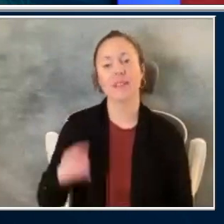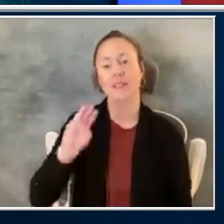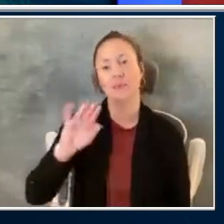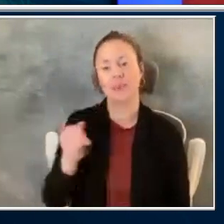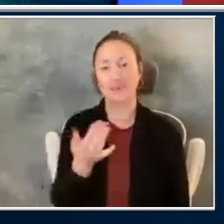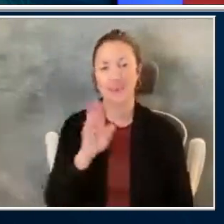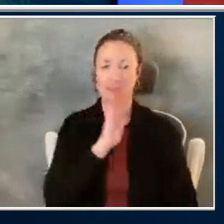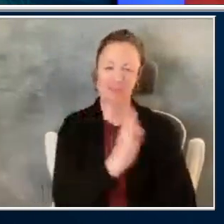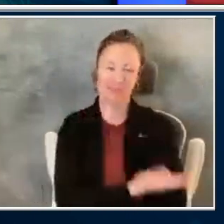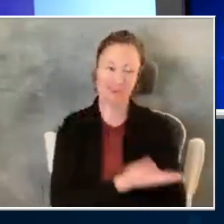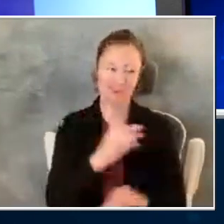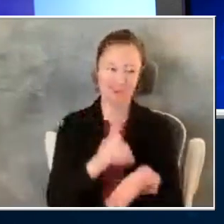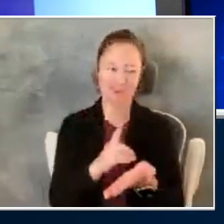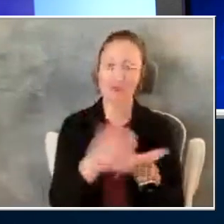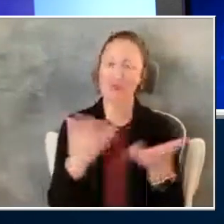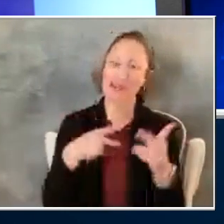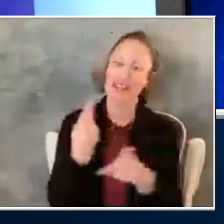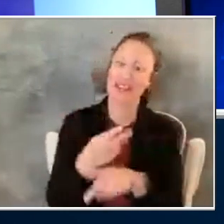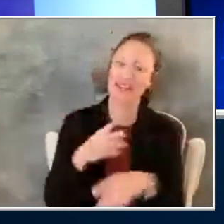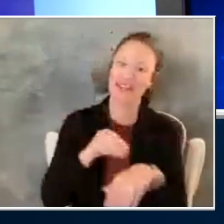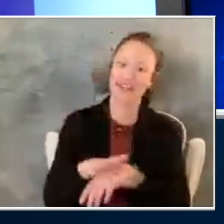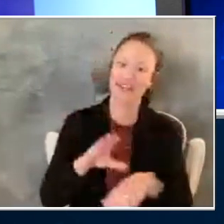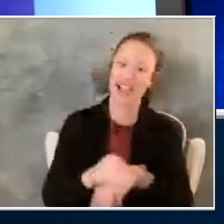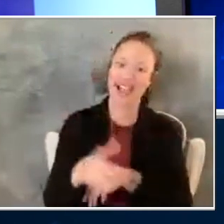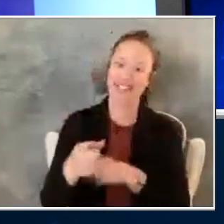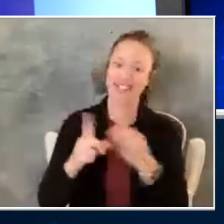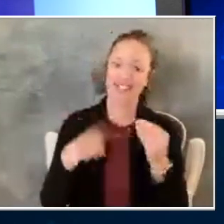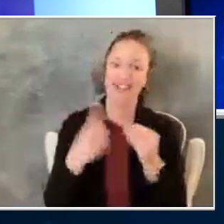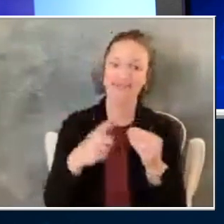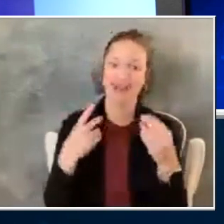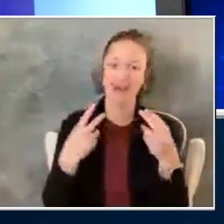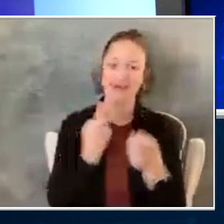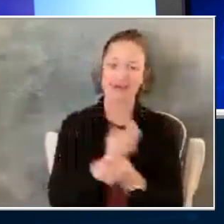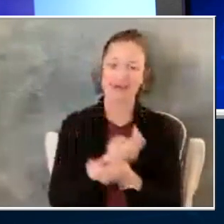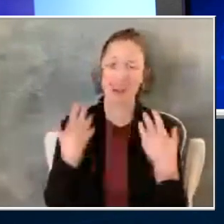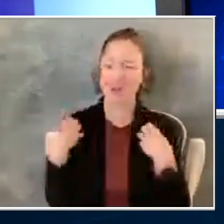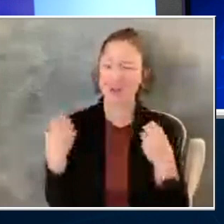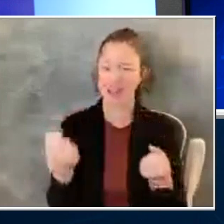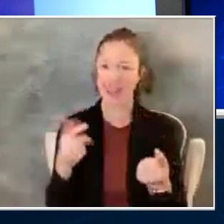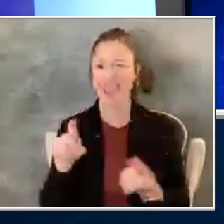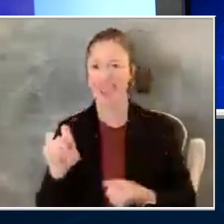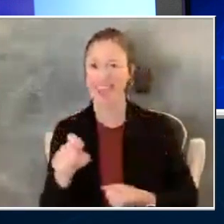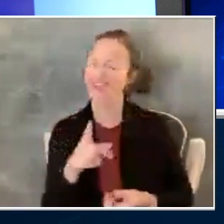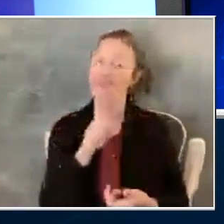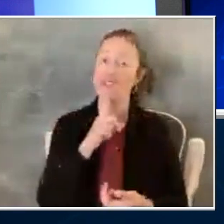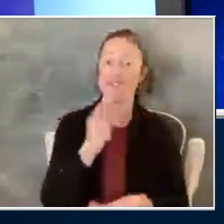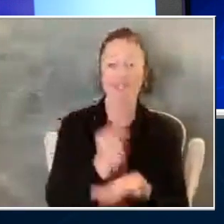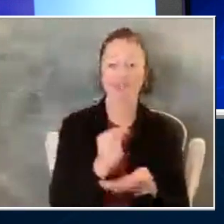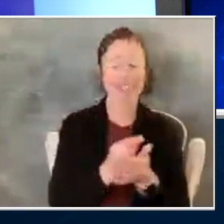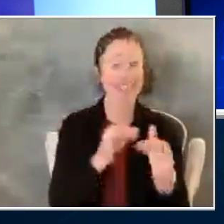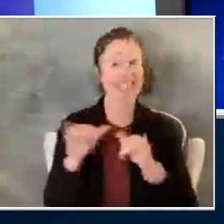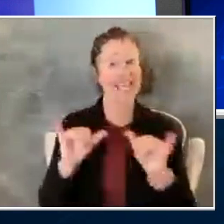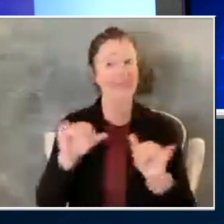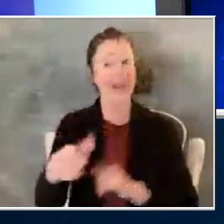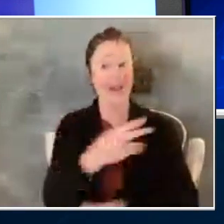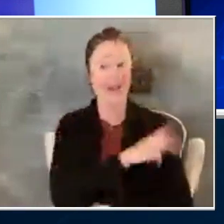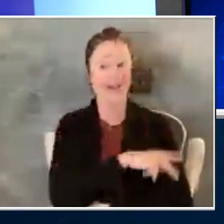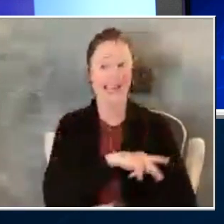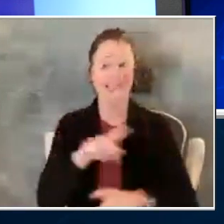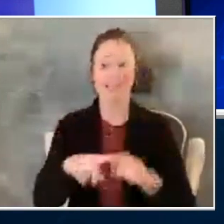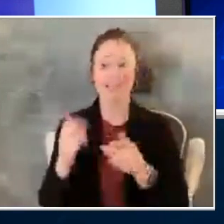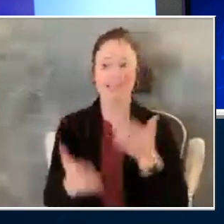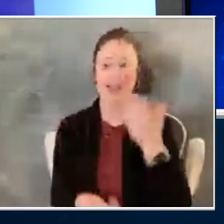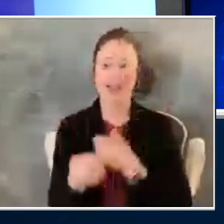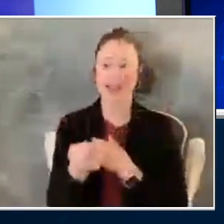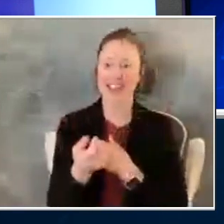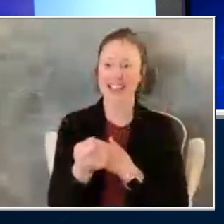of advice does she give you regarding bone health or any health at that matter? I'm sure she treats you like any patient, but maybe you have a little bit of a streamline